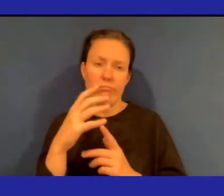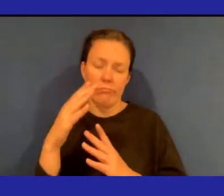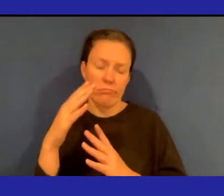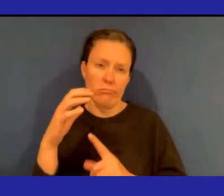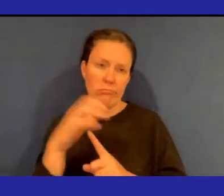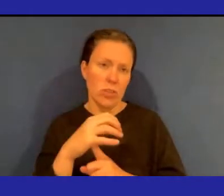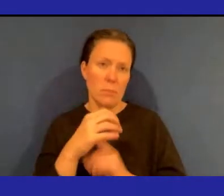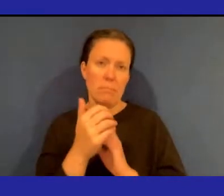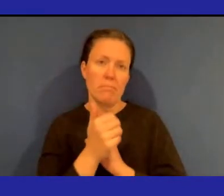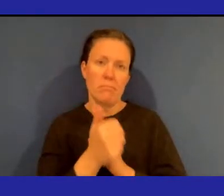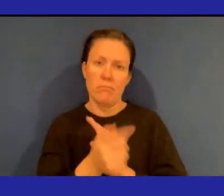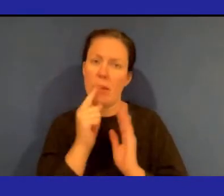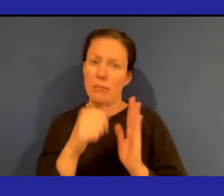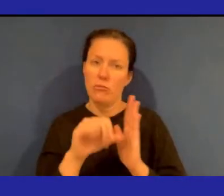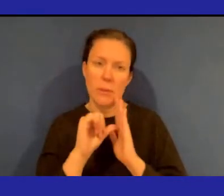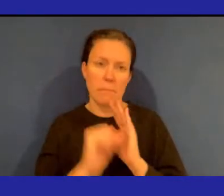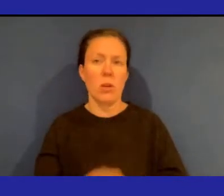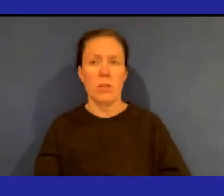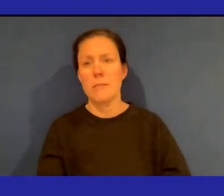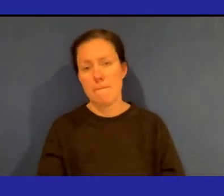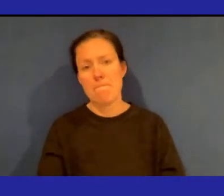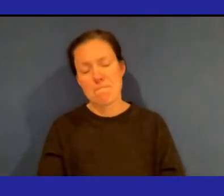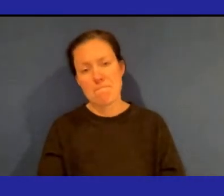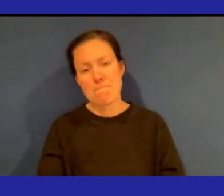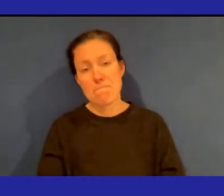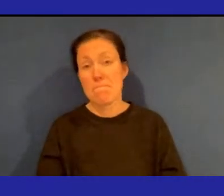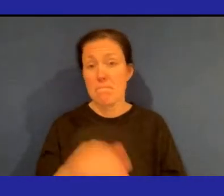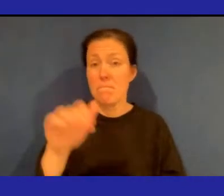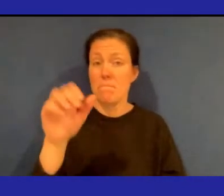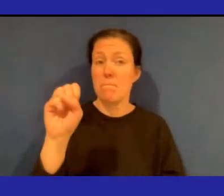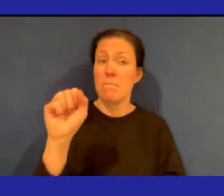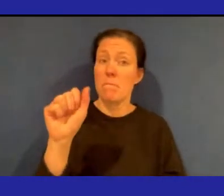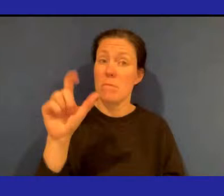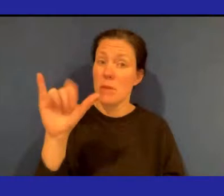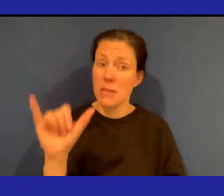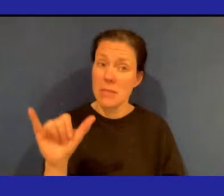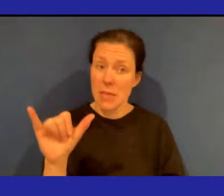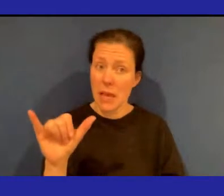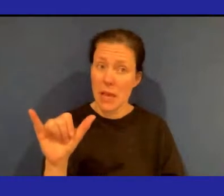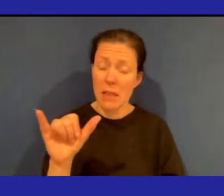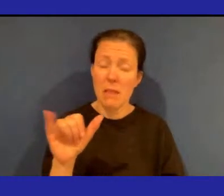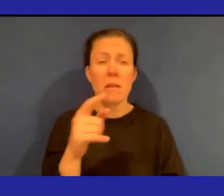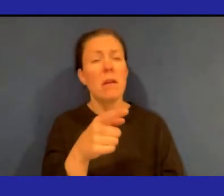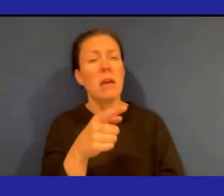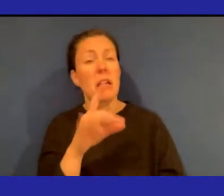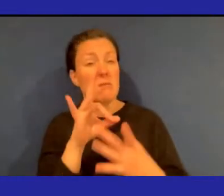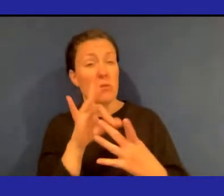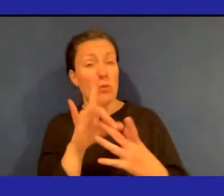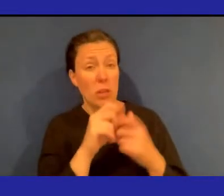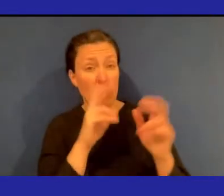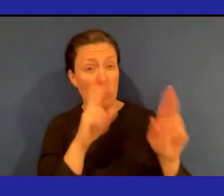so impressed. Good. Sally? Anything about the report? No.